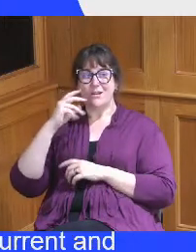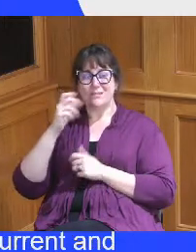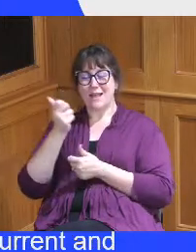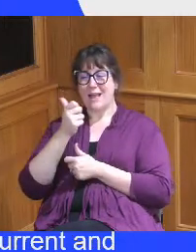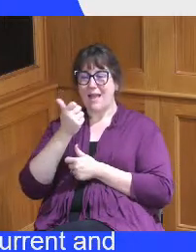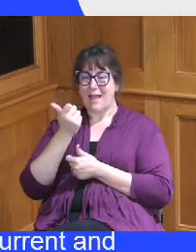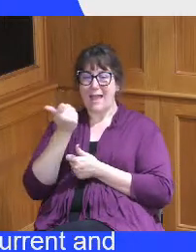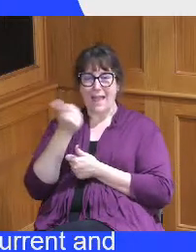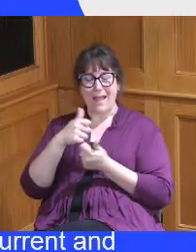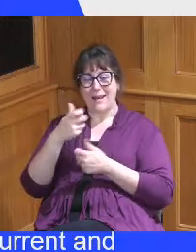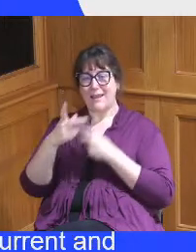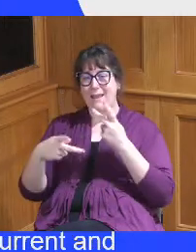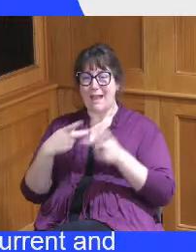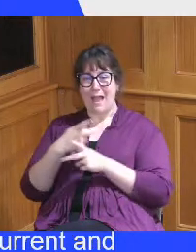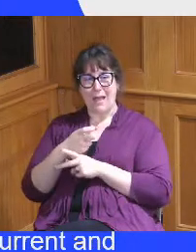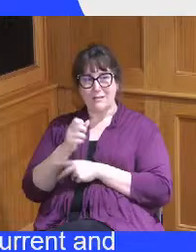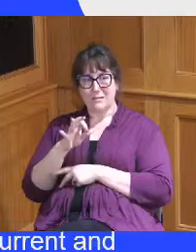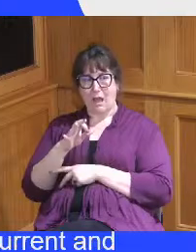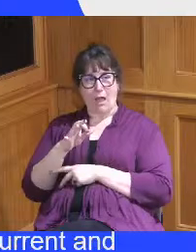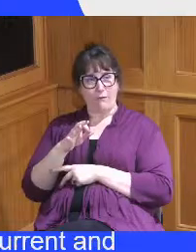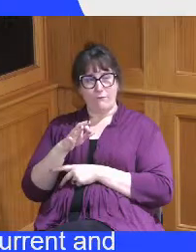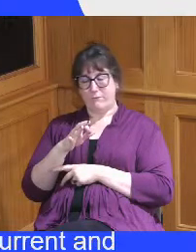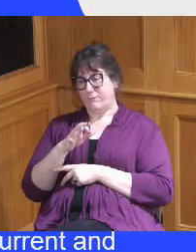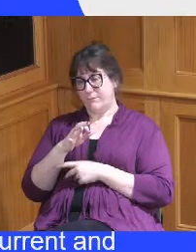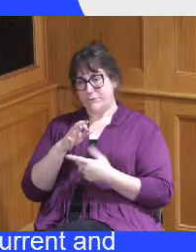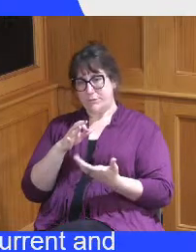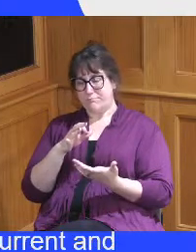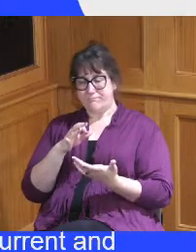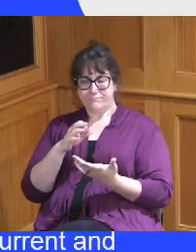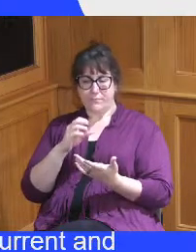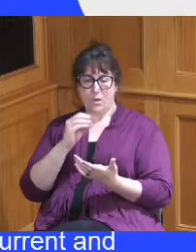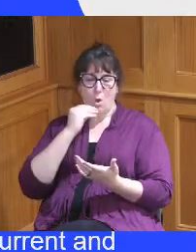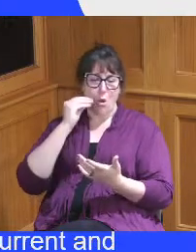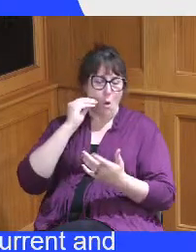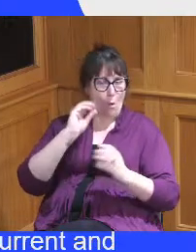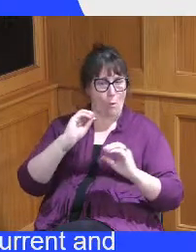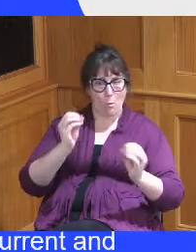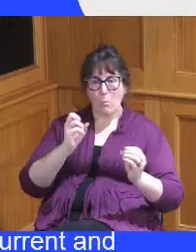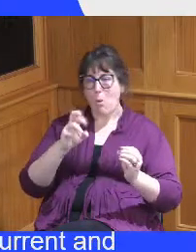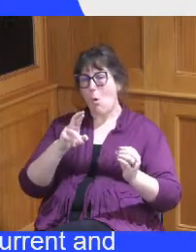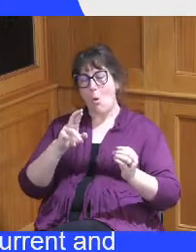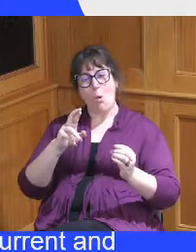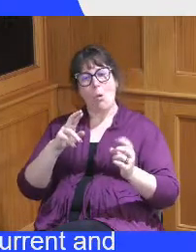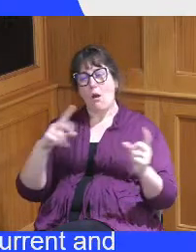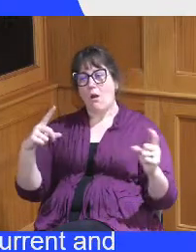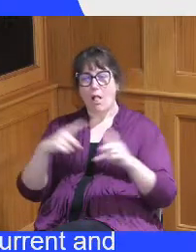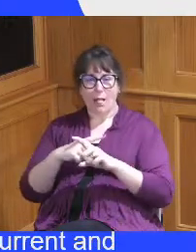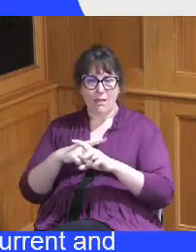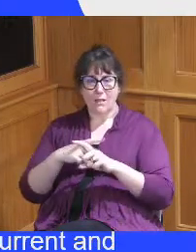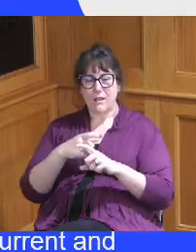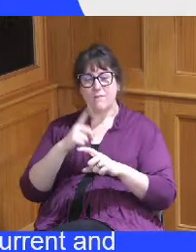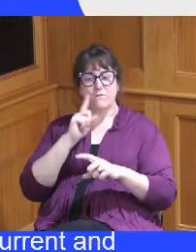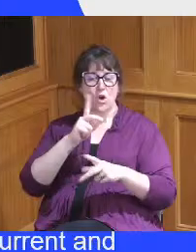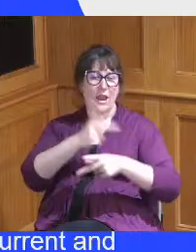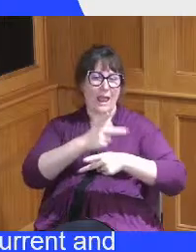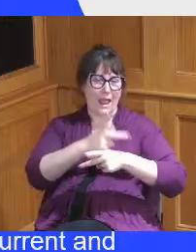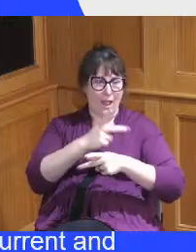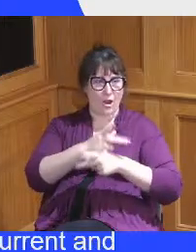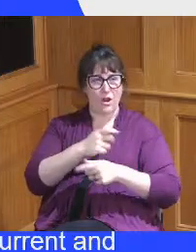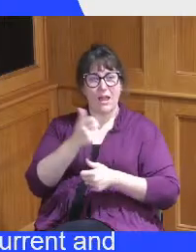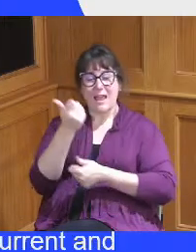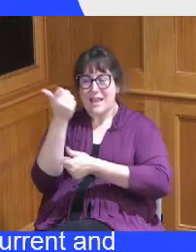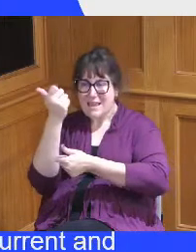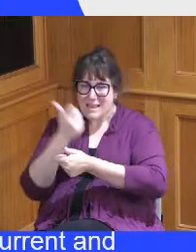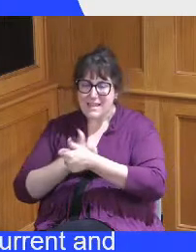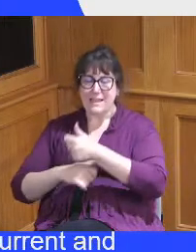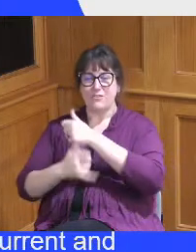placement, including foster care, kinship care, adoption, residential placements, and any kind of congregate care. Every county in Ohio is supposed to